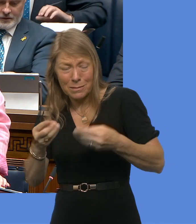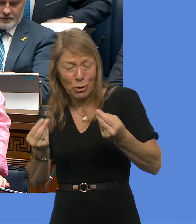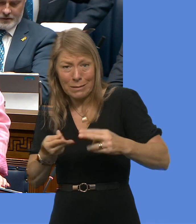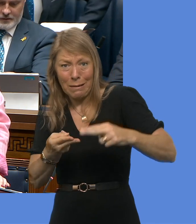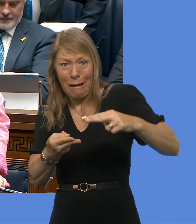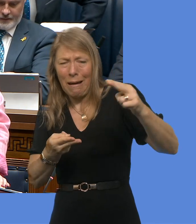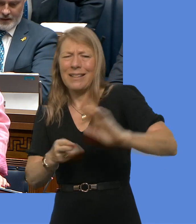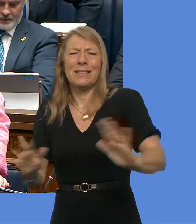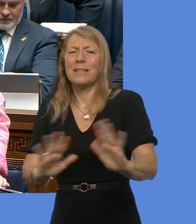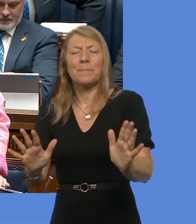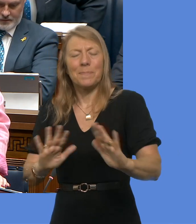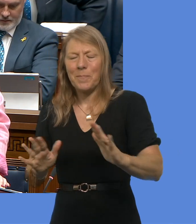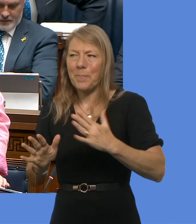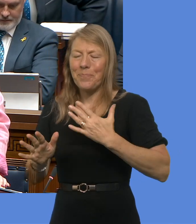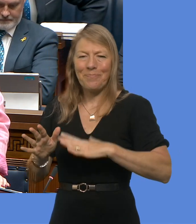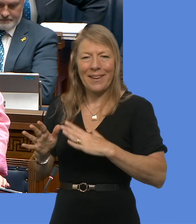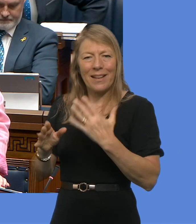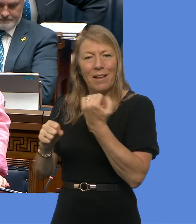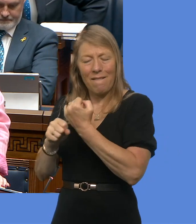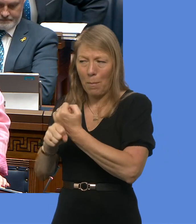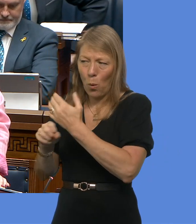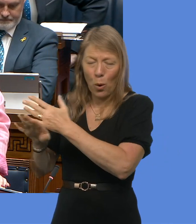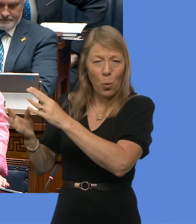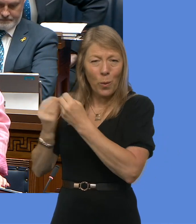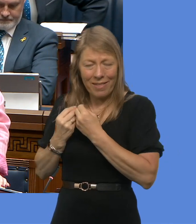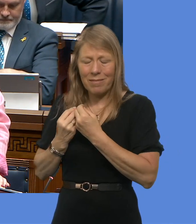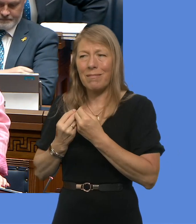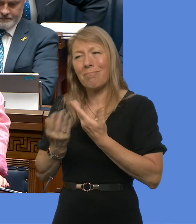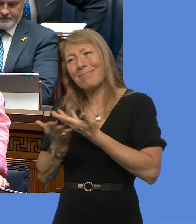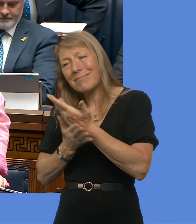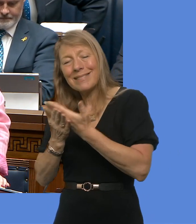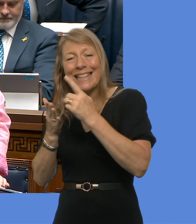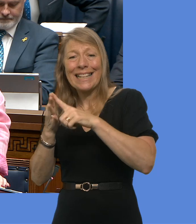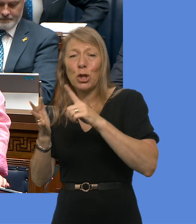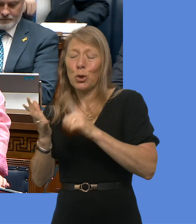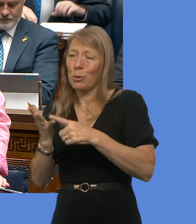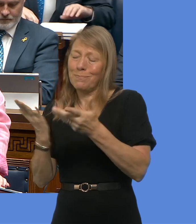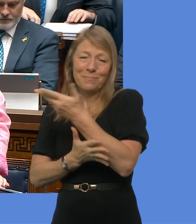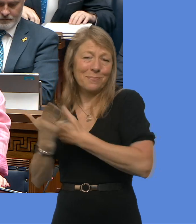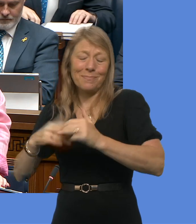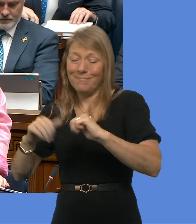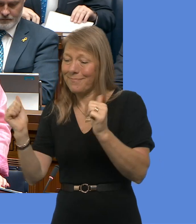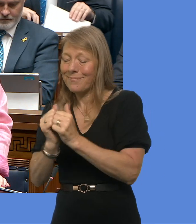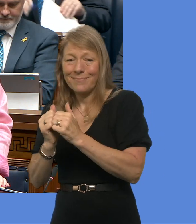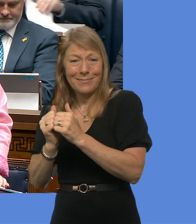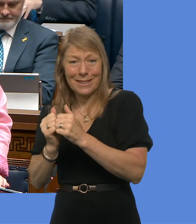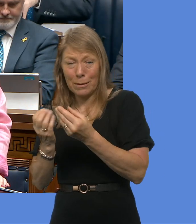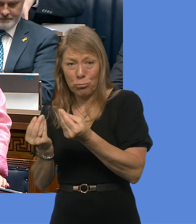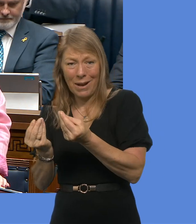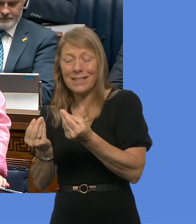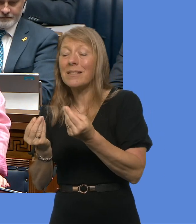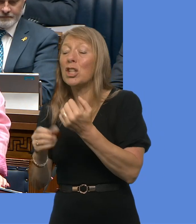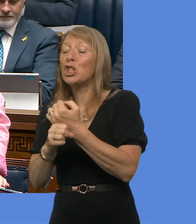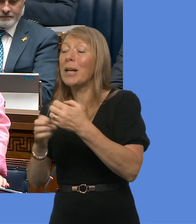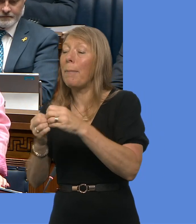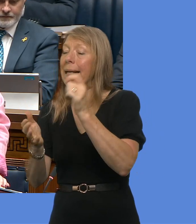well to work closely with us in urging the European Union to find the resolution, and if they do not, to operate the mechanisms under the command paper to